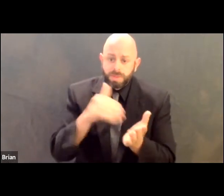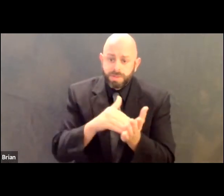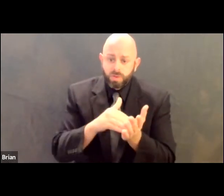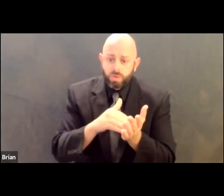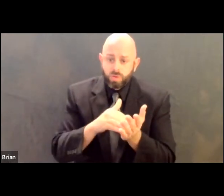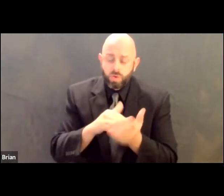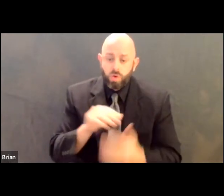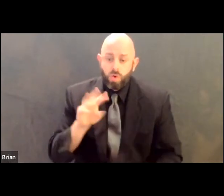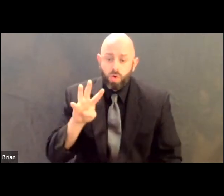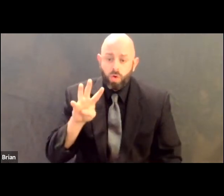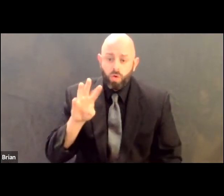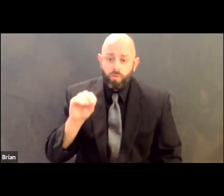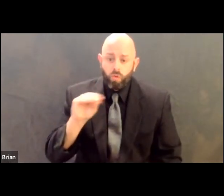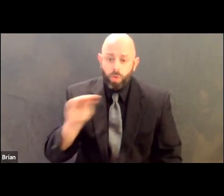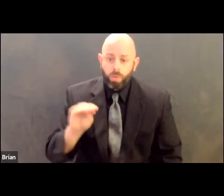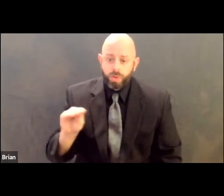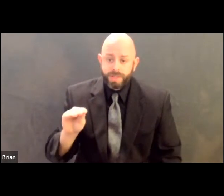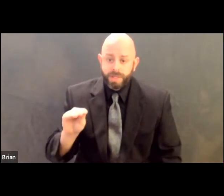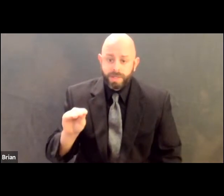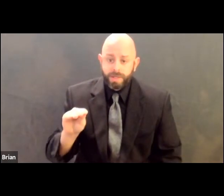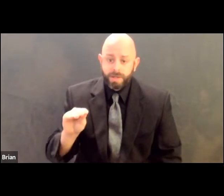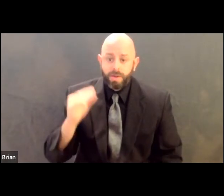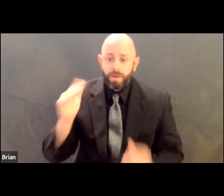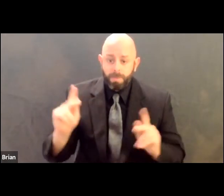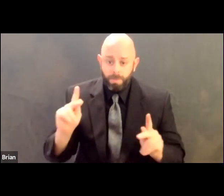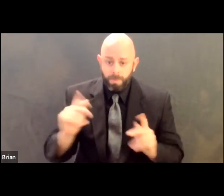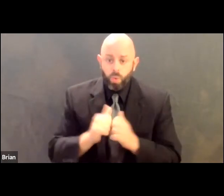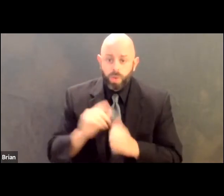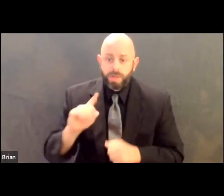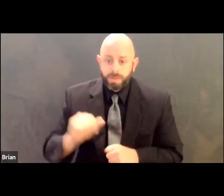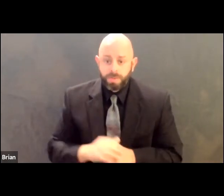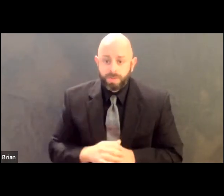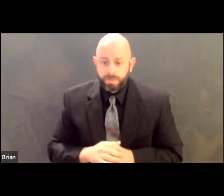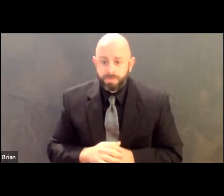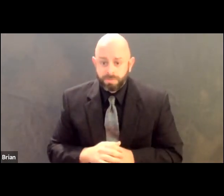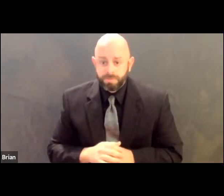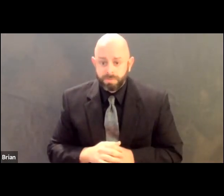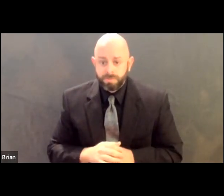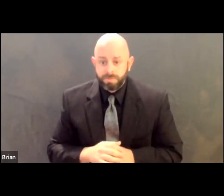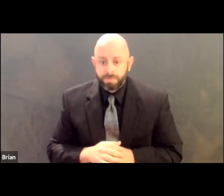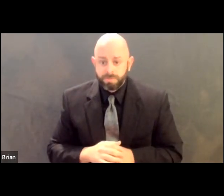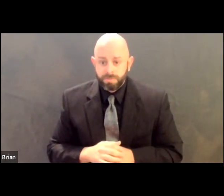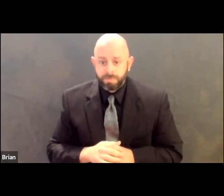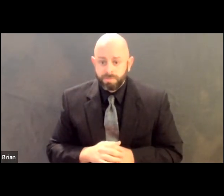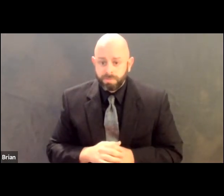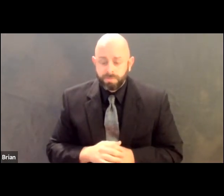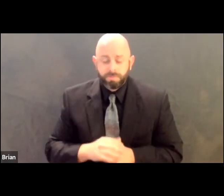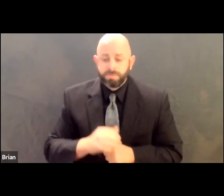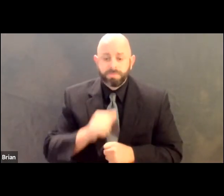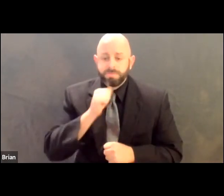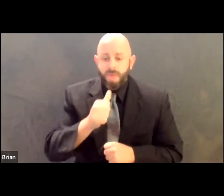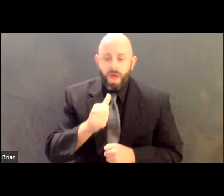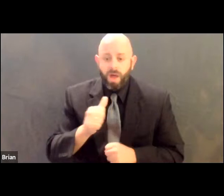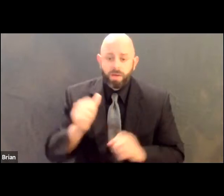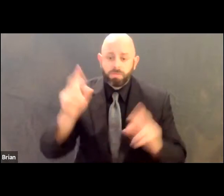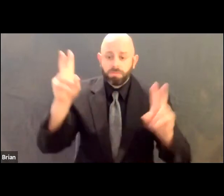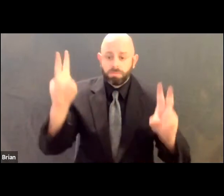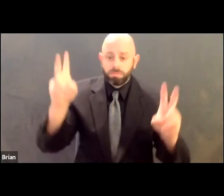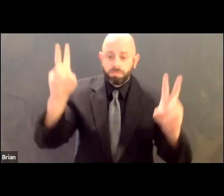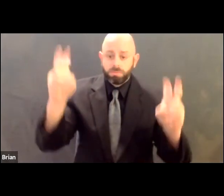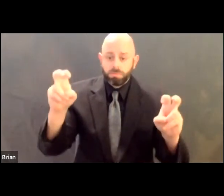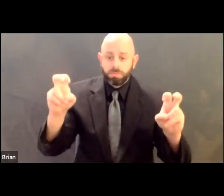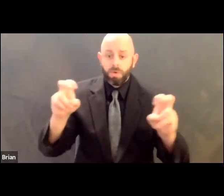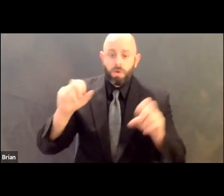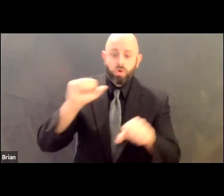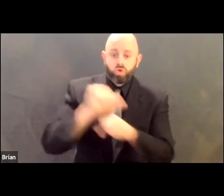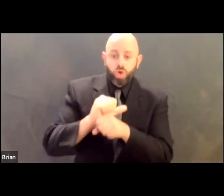workforce were adults with disabilities. Again, not in some categorized disability job, but in a